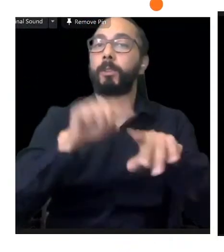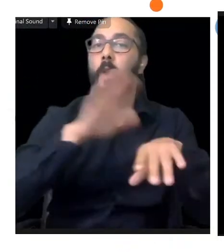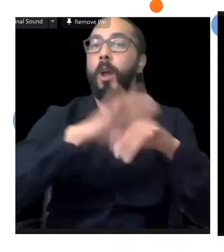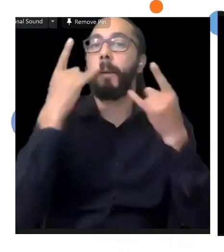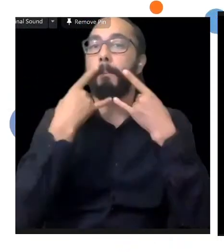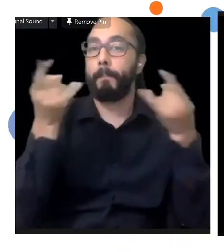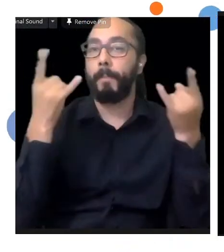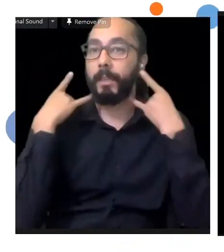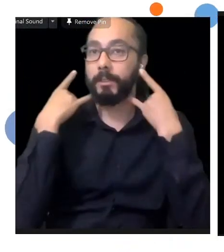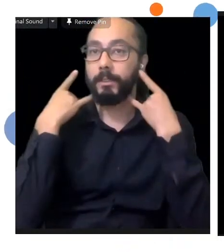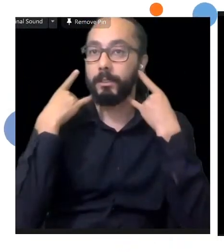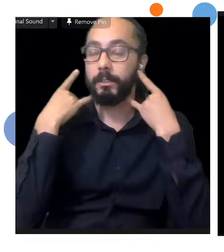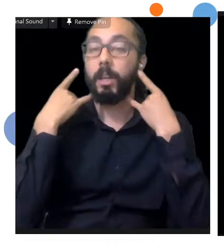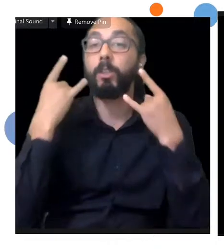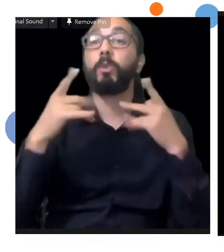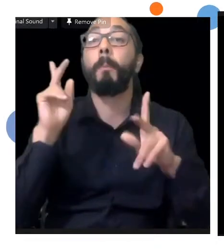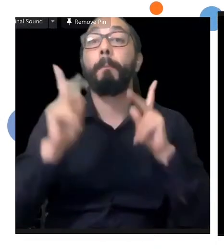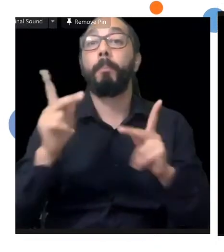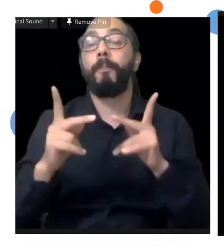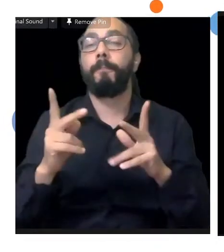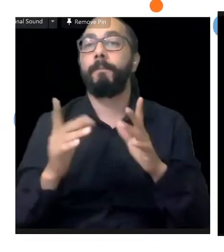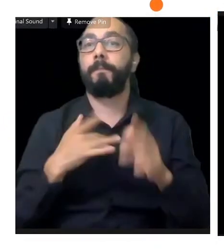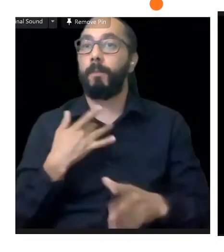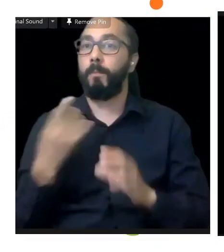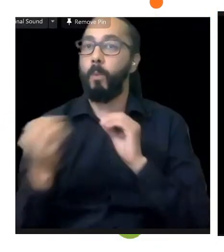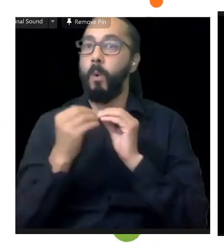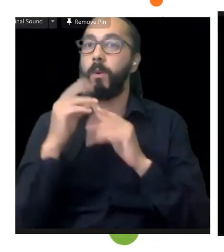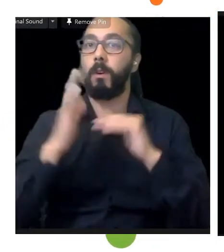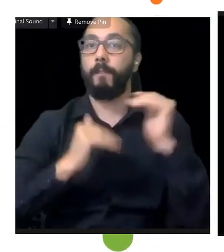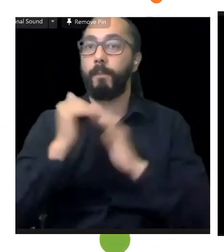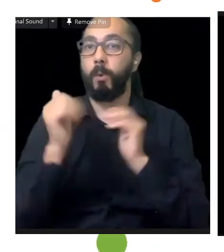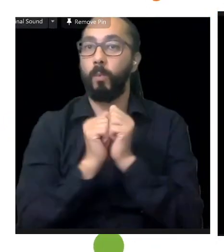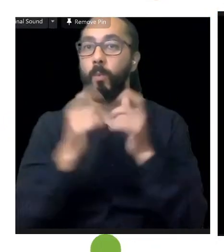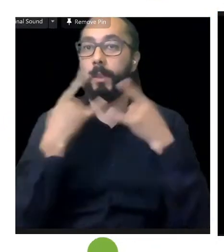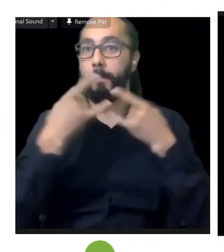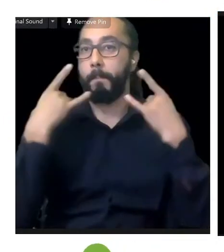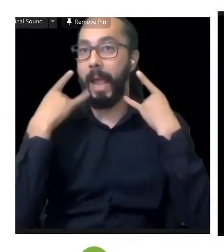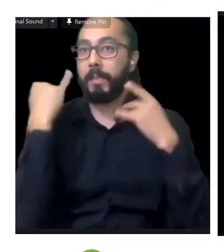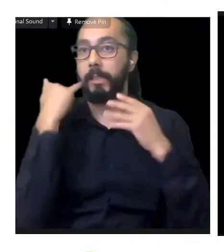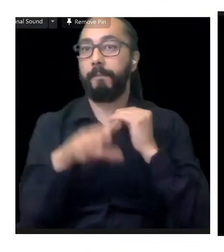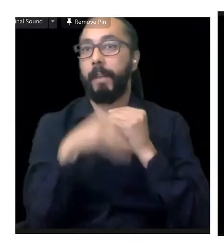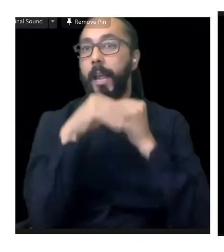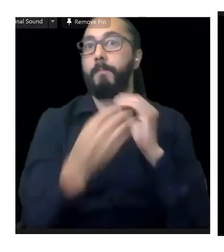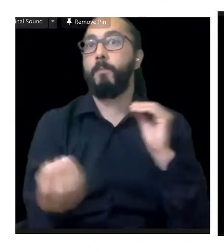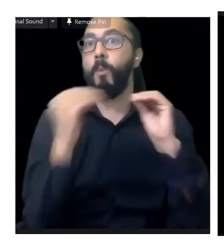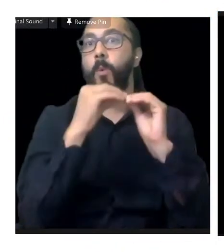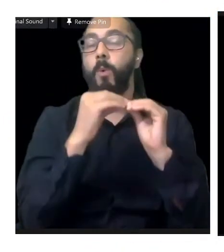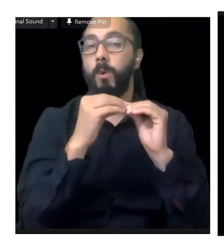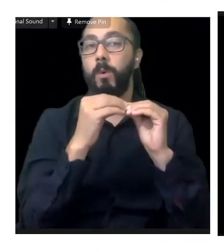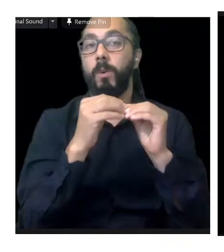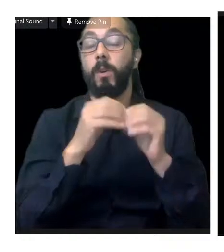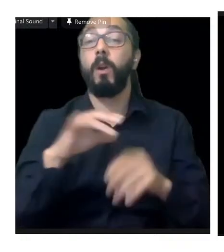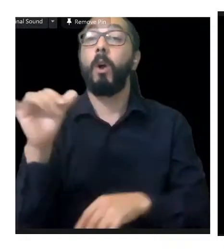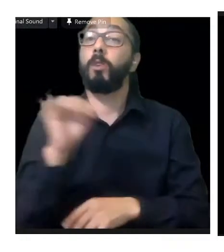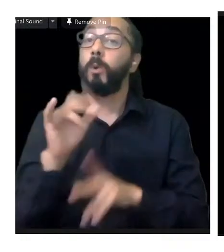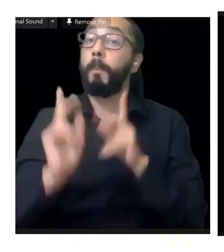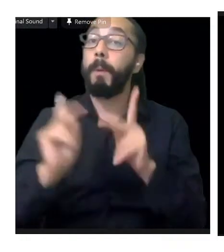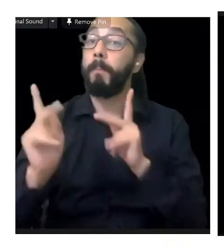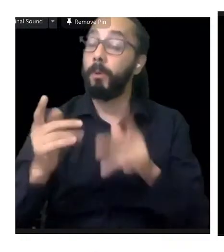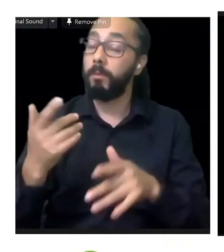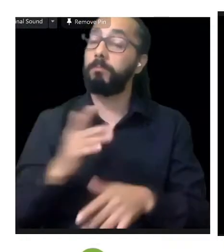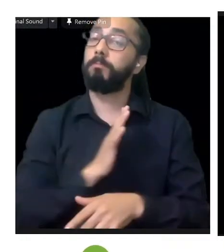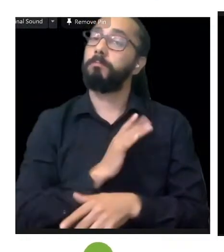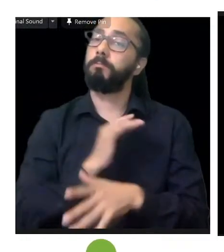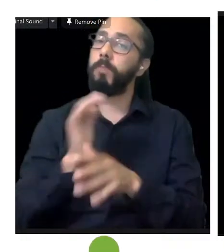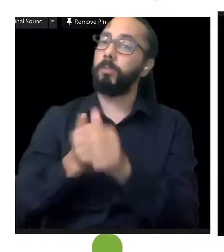help make people feel more comfortable. And you know, one way to think of this is that people take guidance from the public health authorities. When the